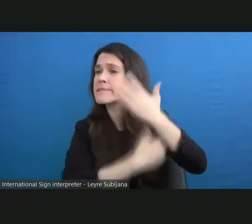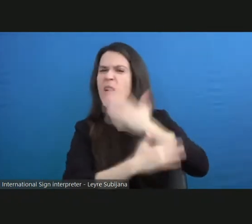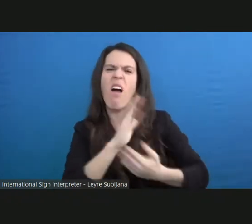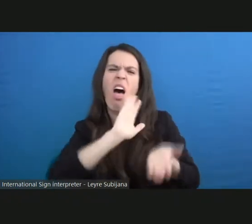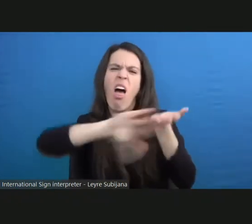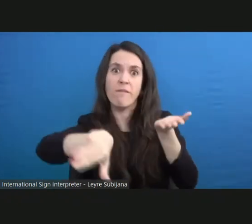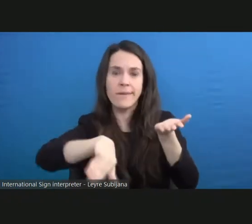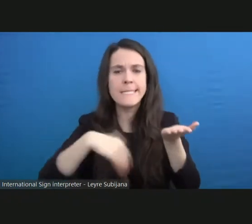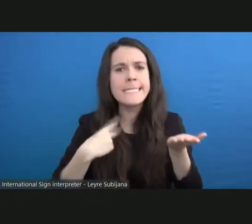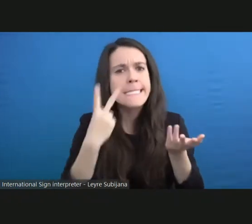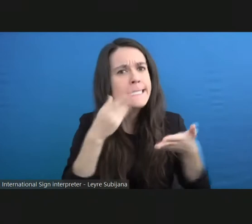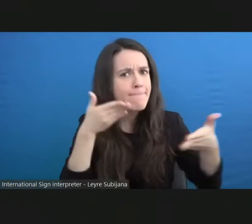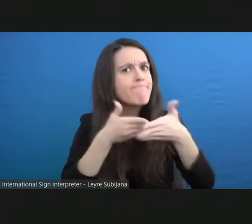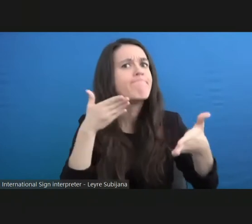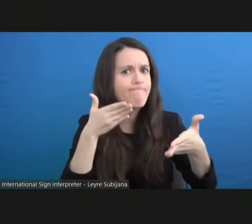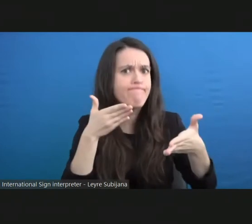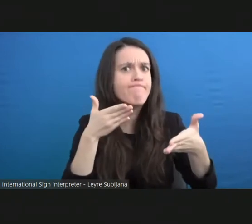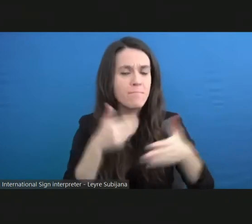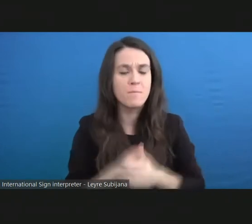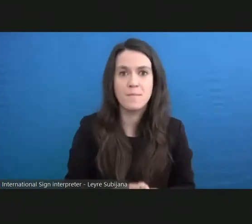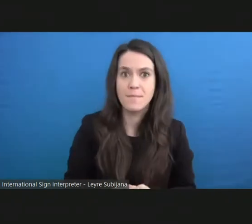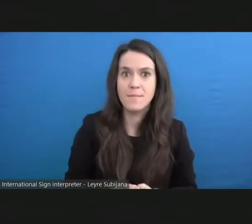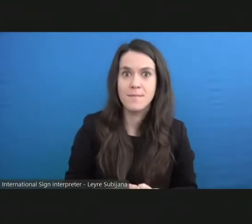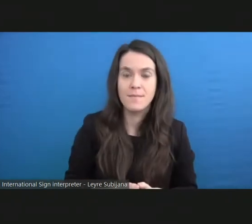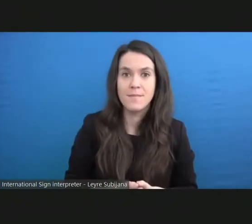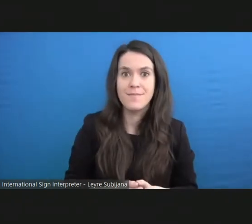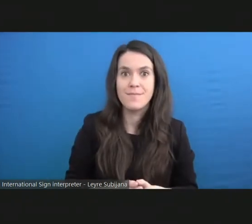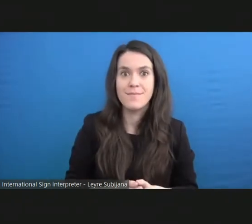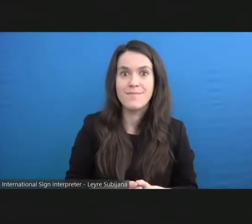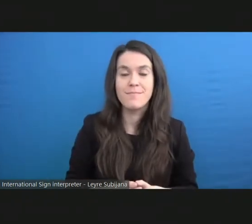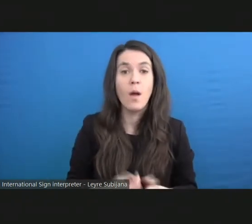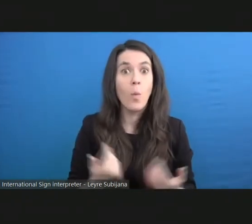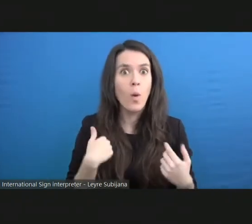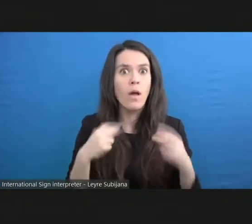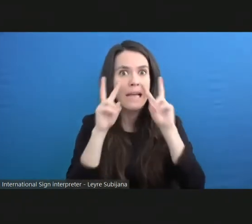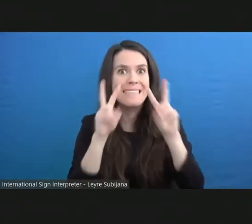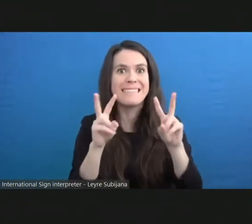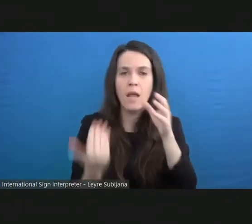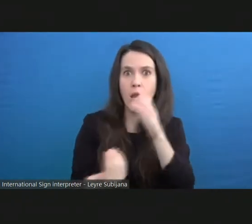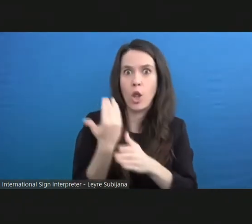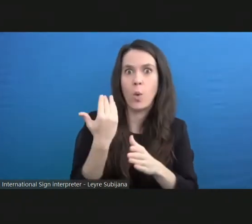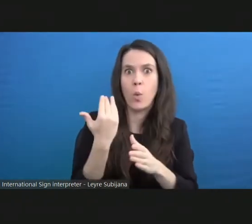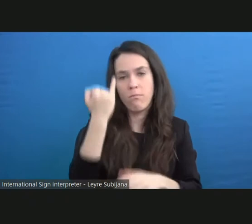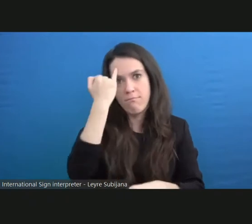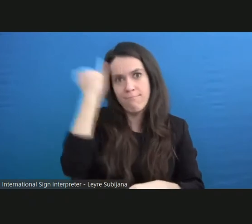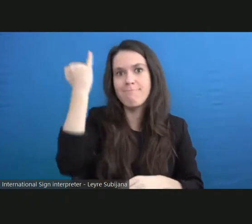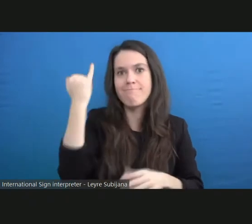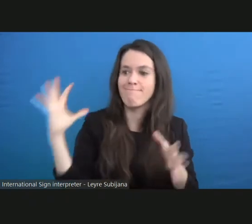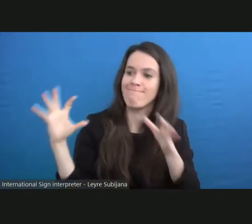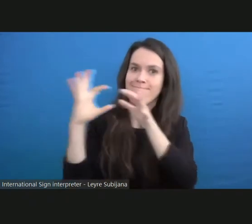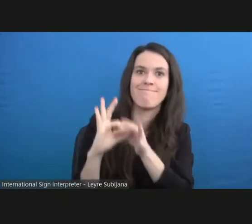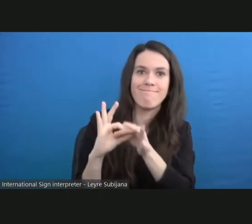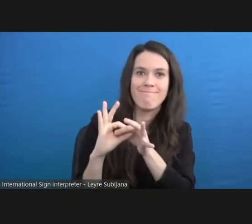which we know about. We are seeing, and we are addressing it in fact through a new initiative in collaboration with the International Telecommunications